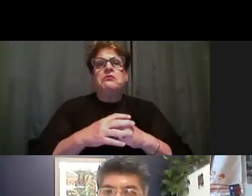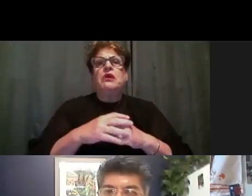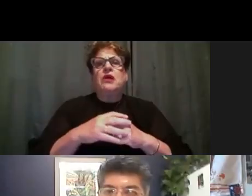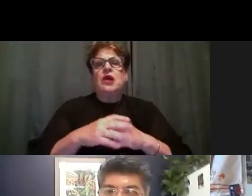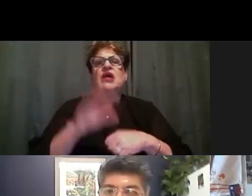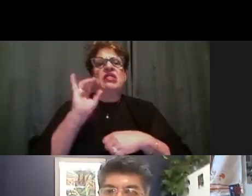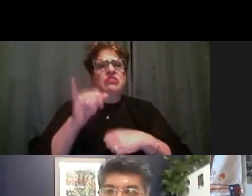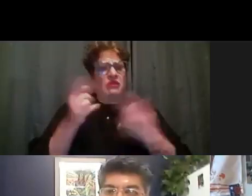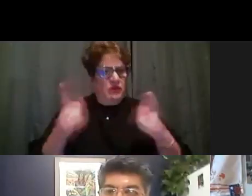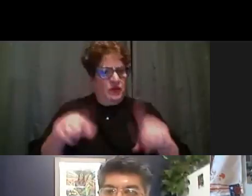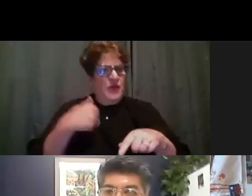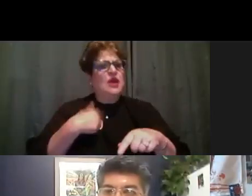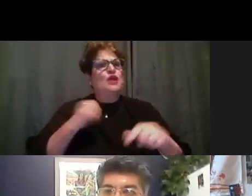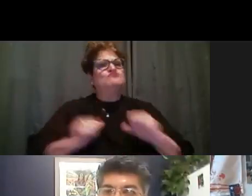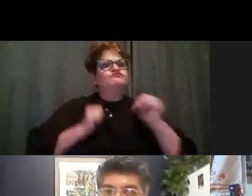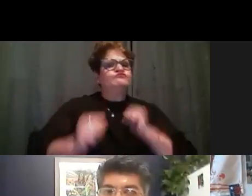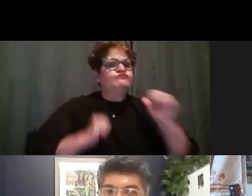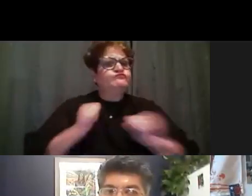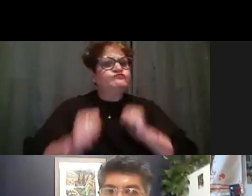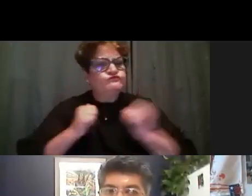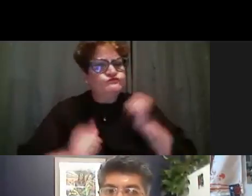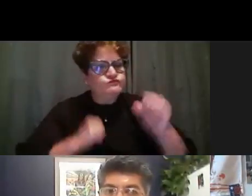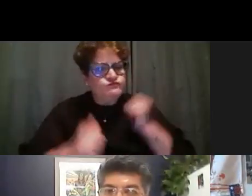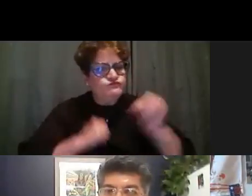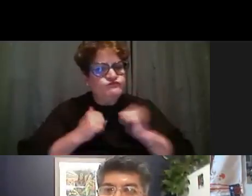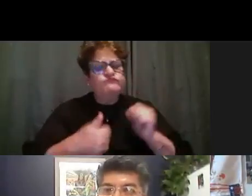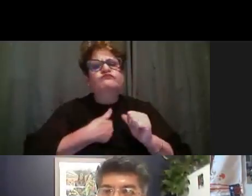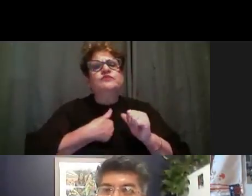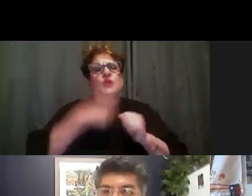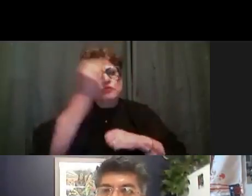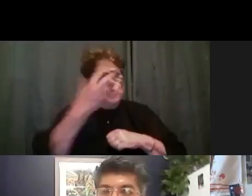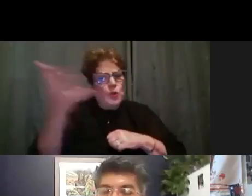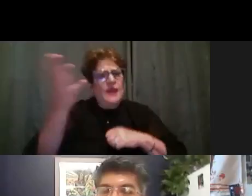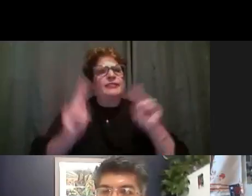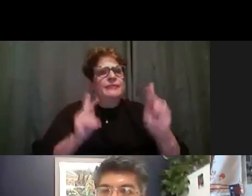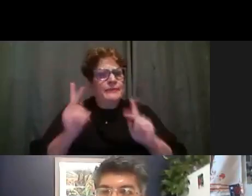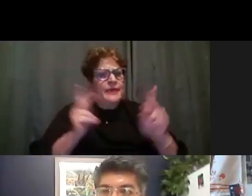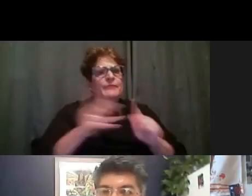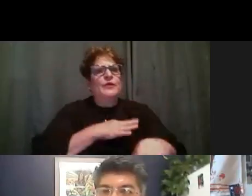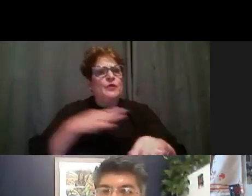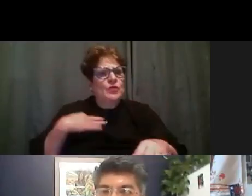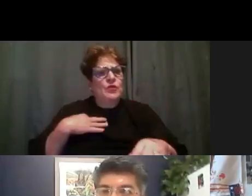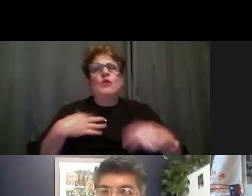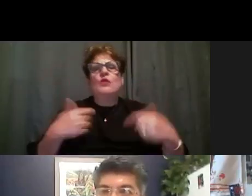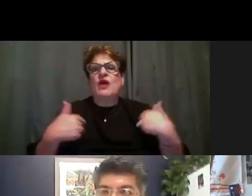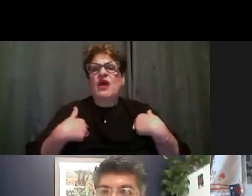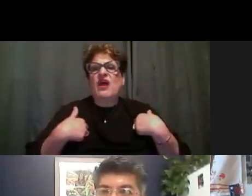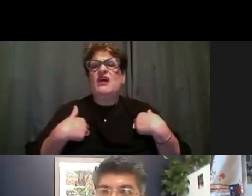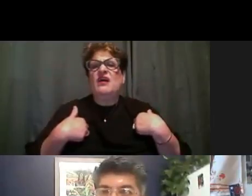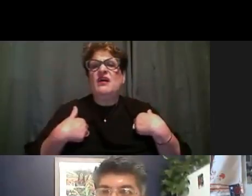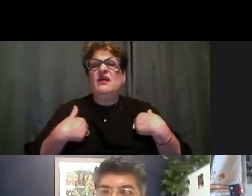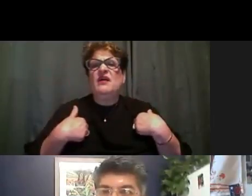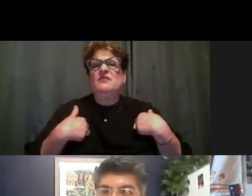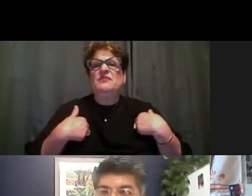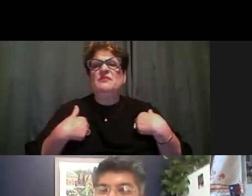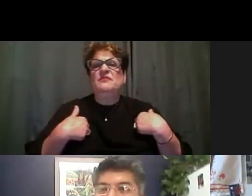took it among myself to let it be known I'm a force to be